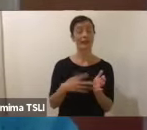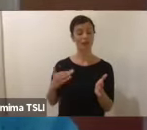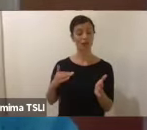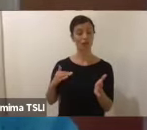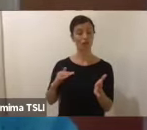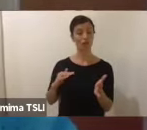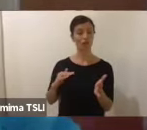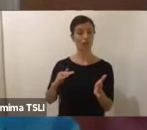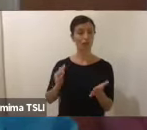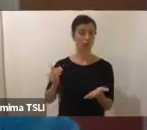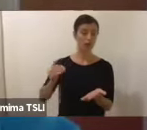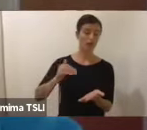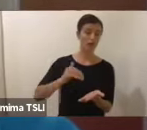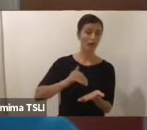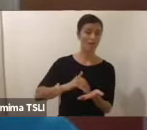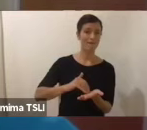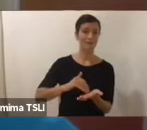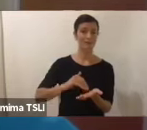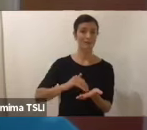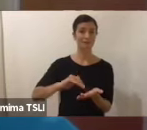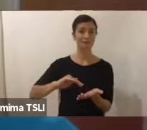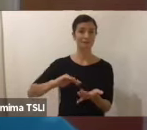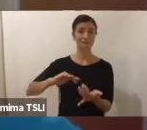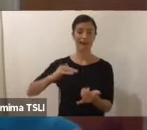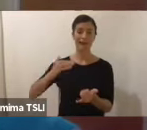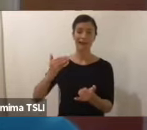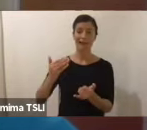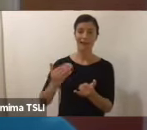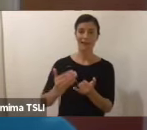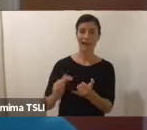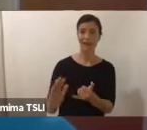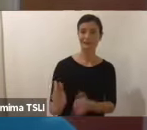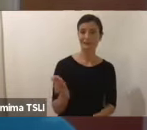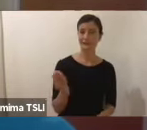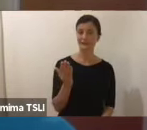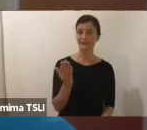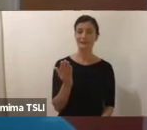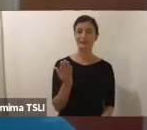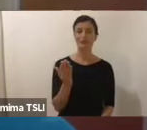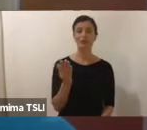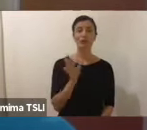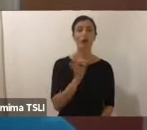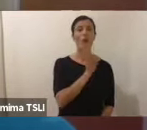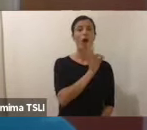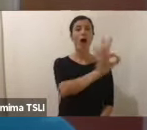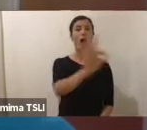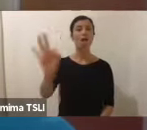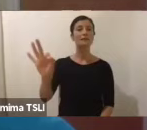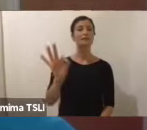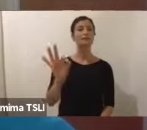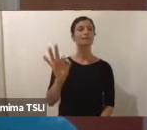uh the same question uh a minute to answer simply what next maitrisara what next